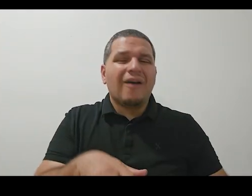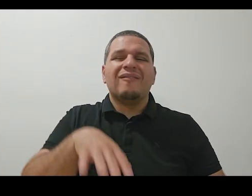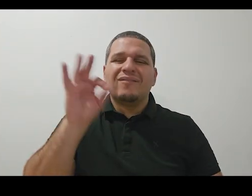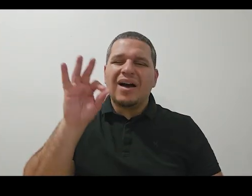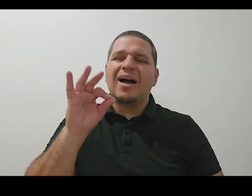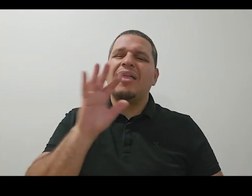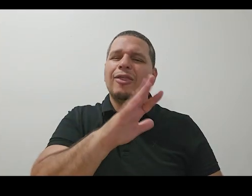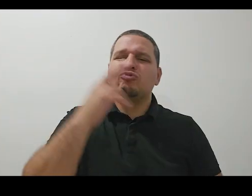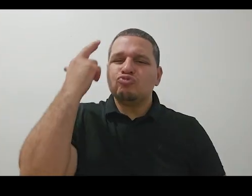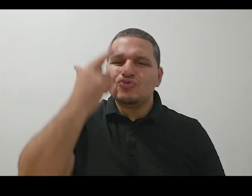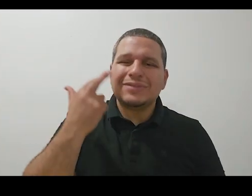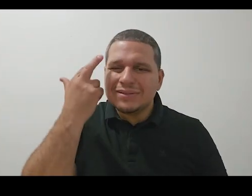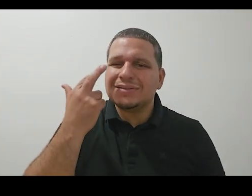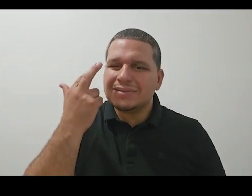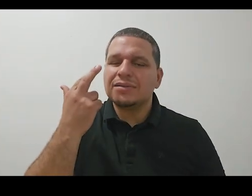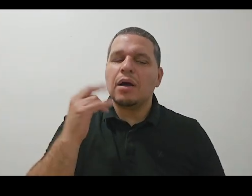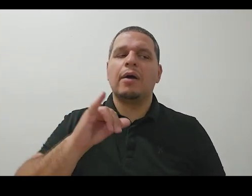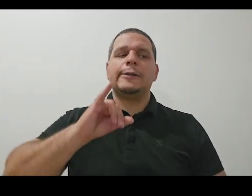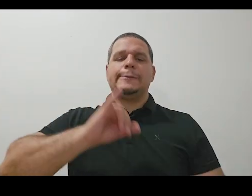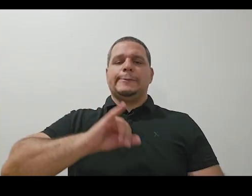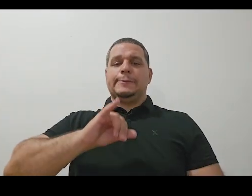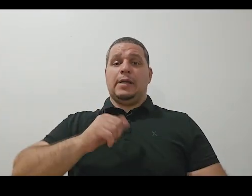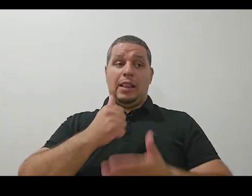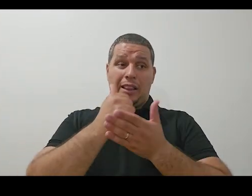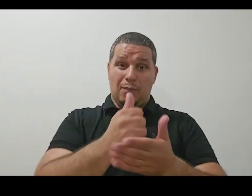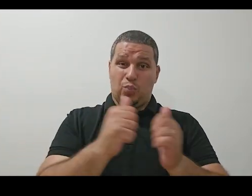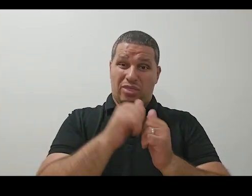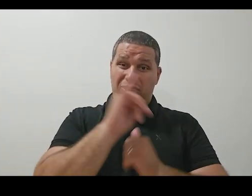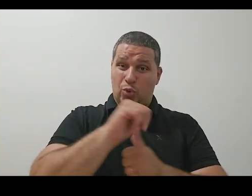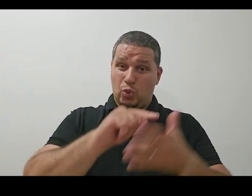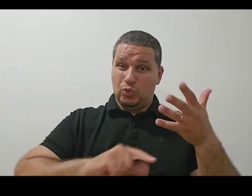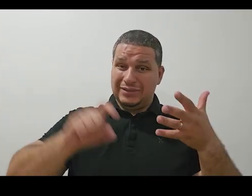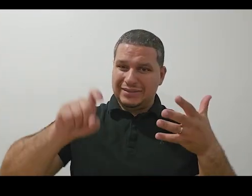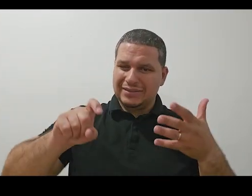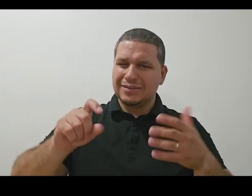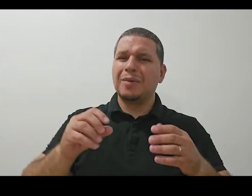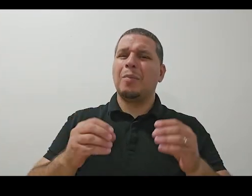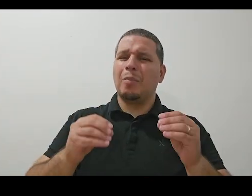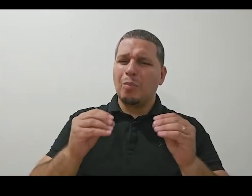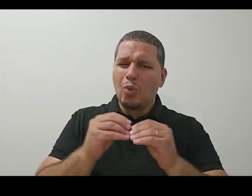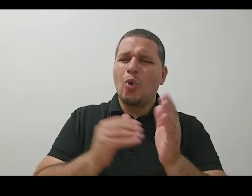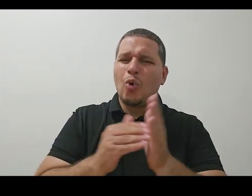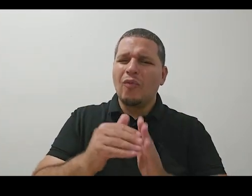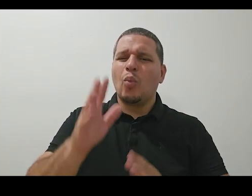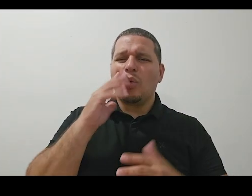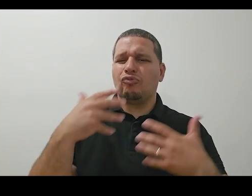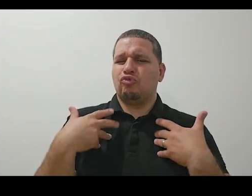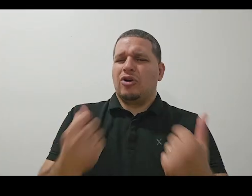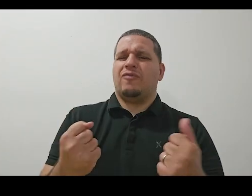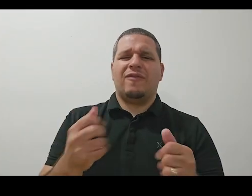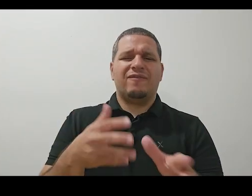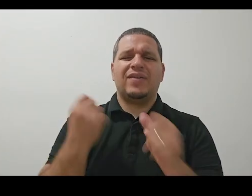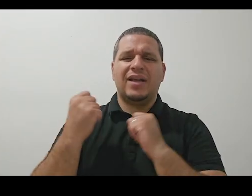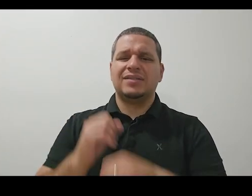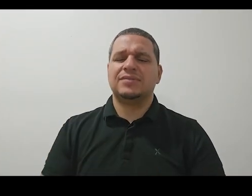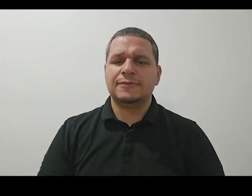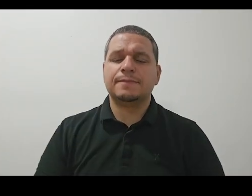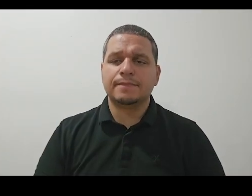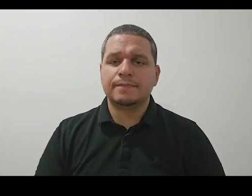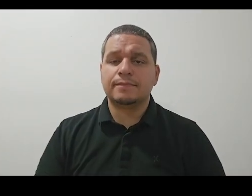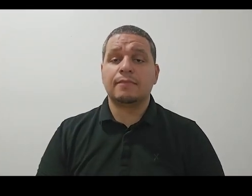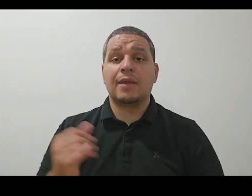job? Find those unmet needs, meet people where they're at, and if you help them with those needs, a lot of times it can recover